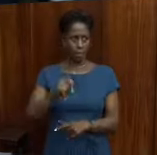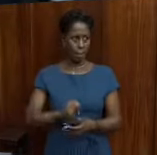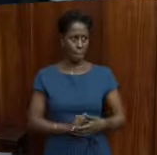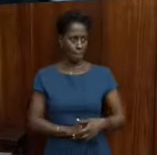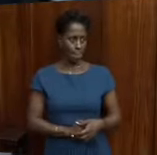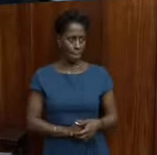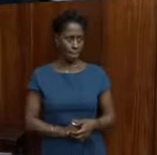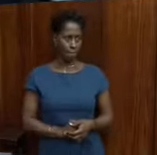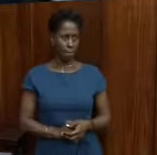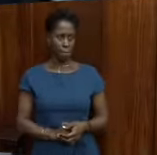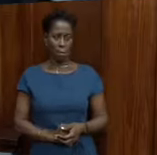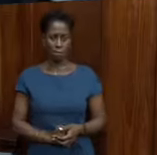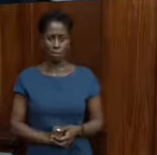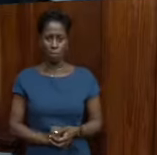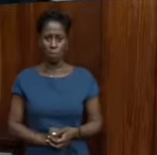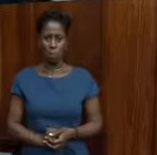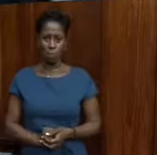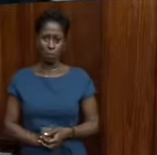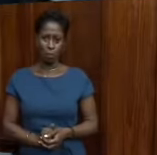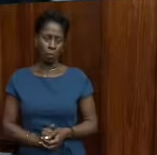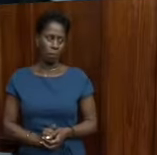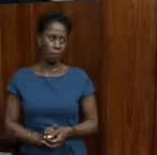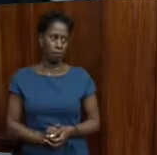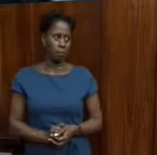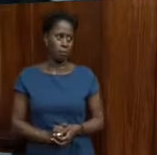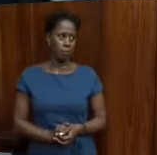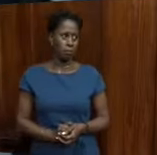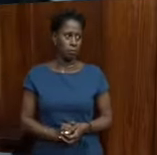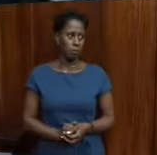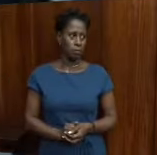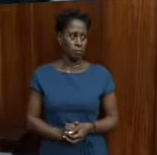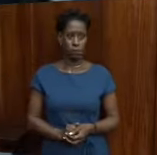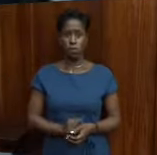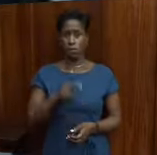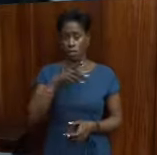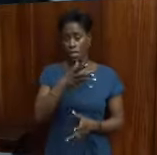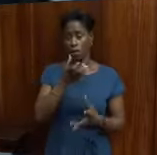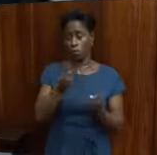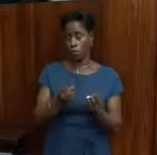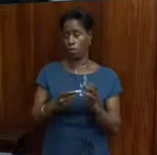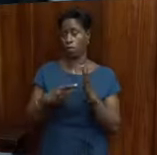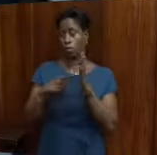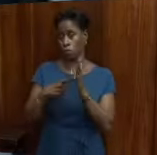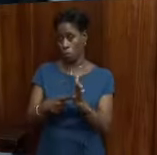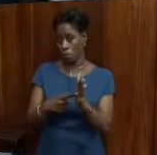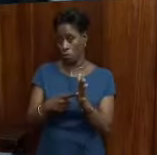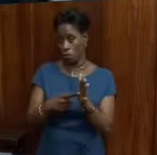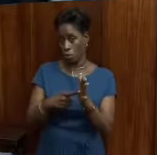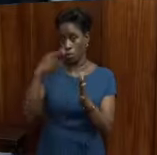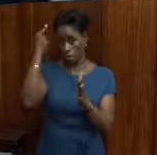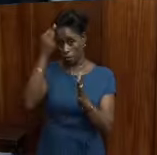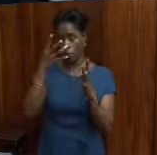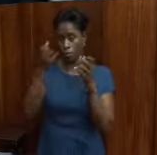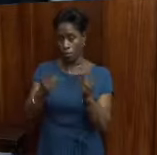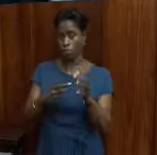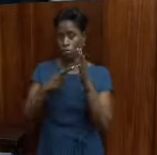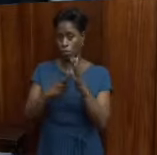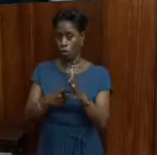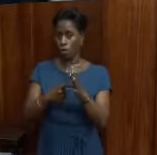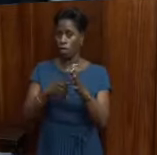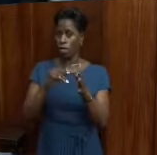our decision to settle these outstanding payments is yet another demonstration of our continued